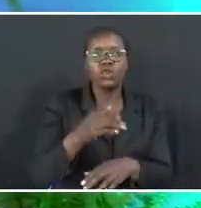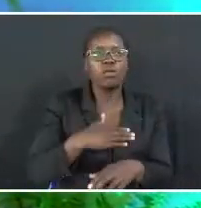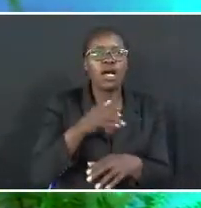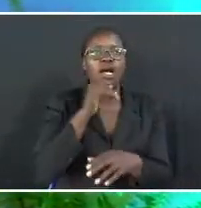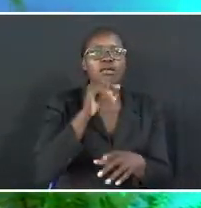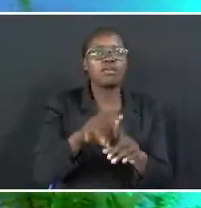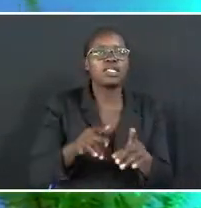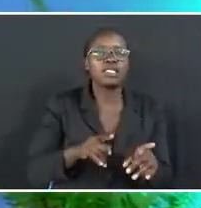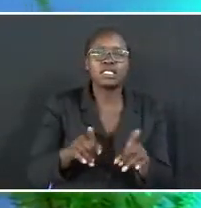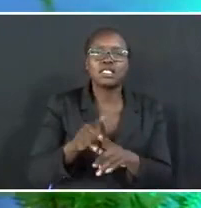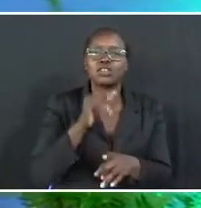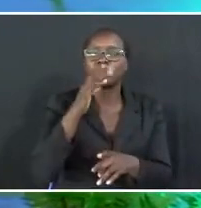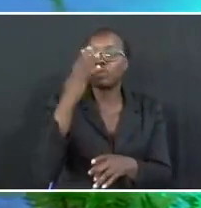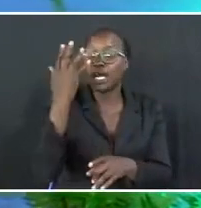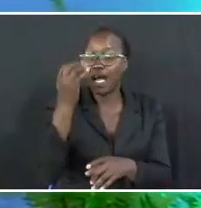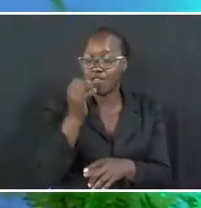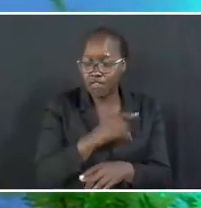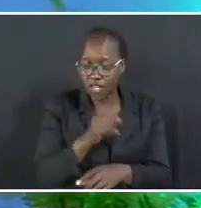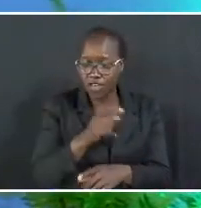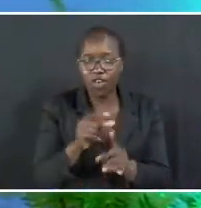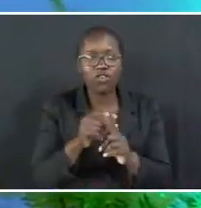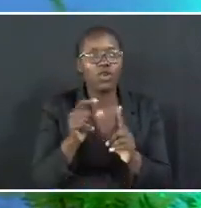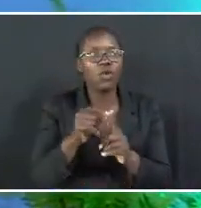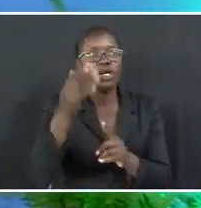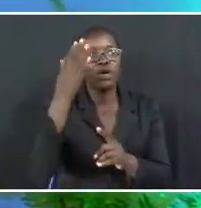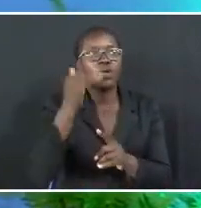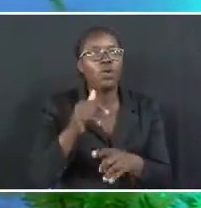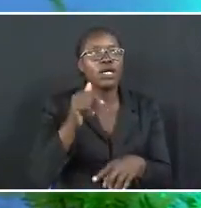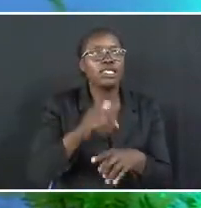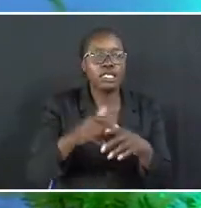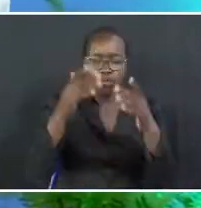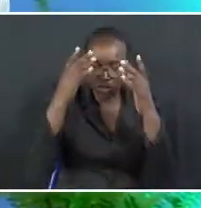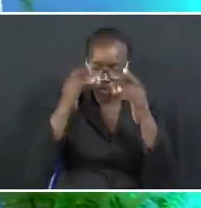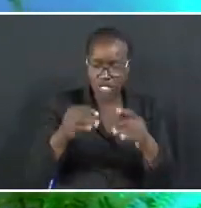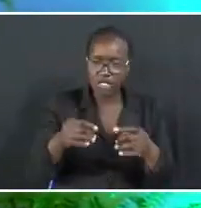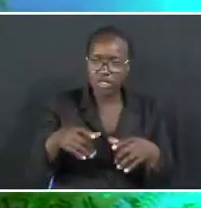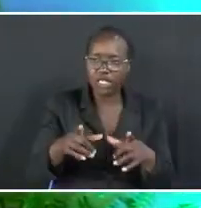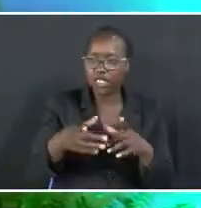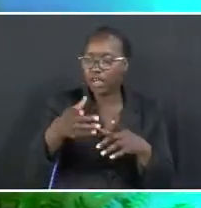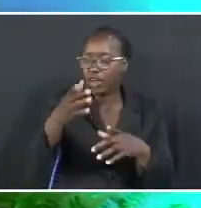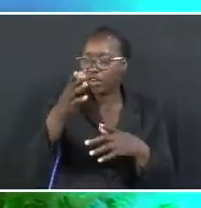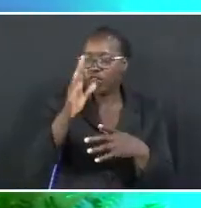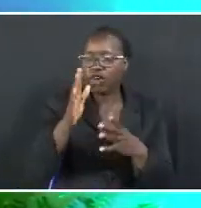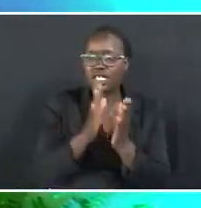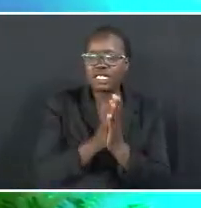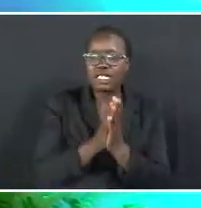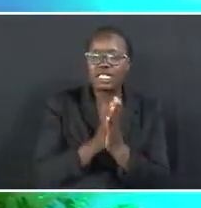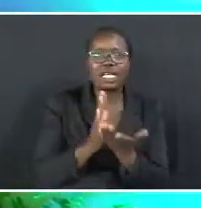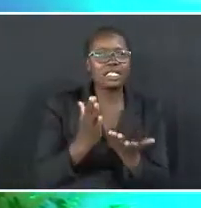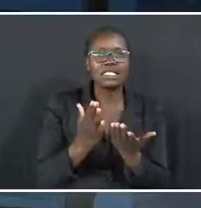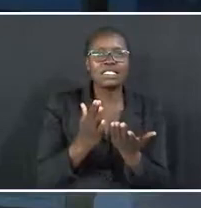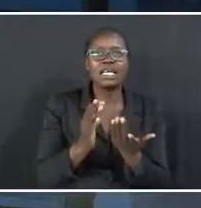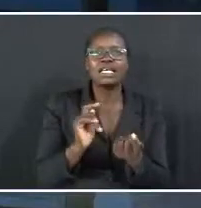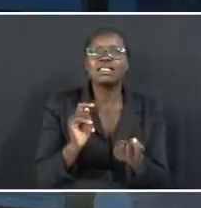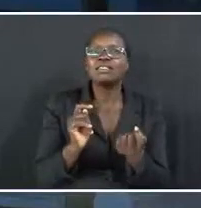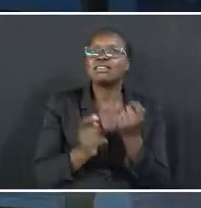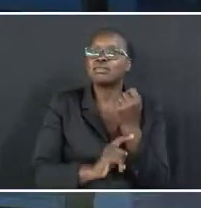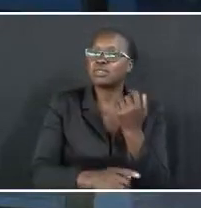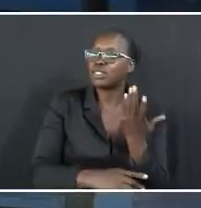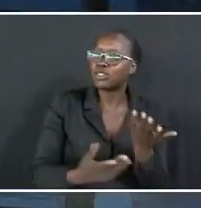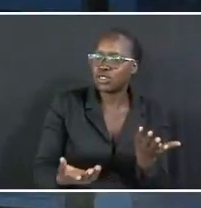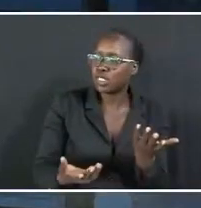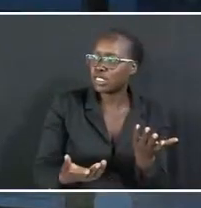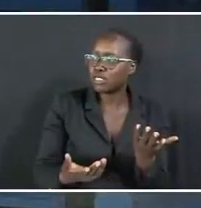and sisters, do not be afraid of the word. Because once you decide to let go of God, because he has put you into temptations,